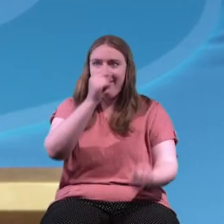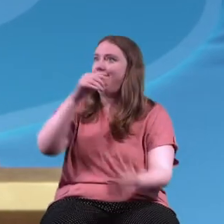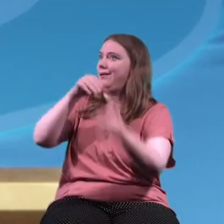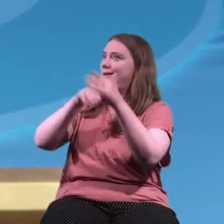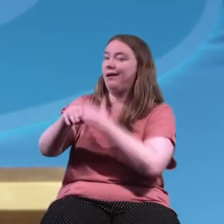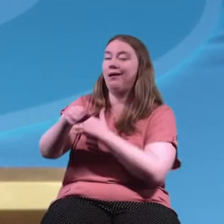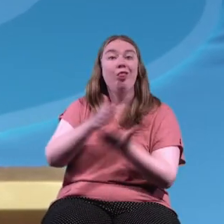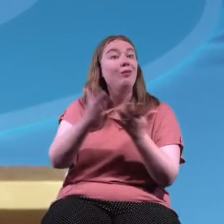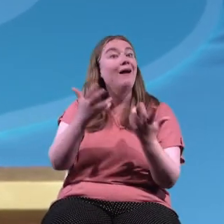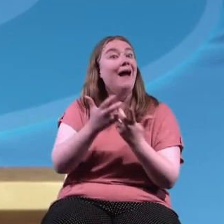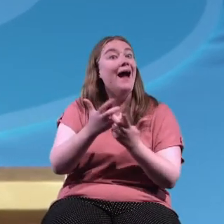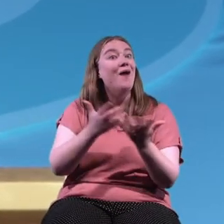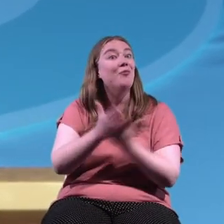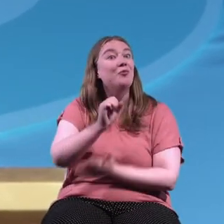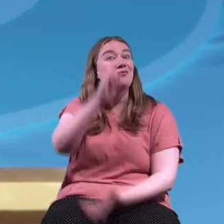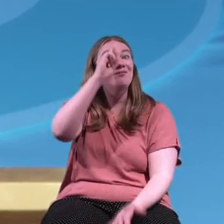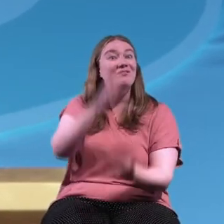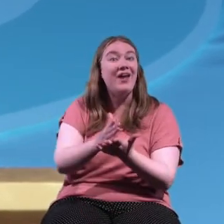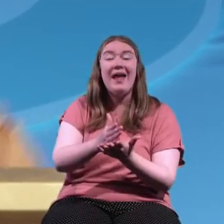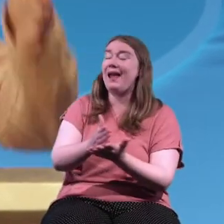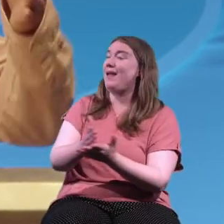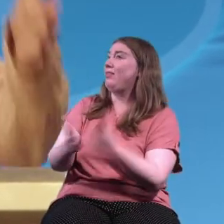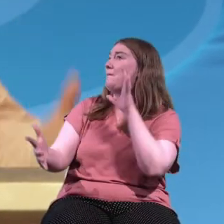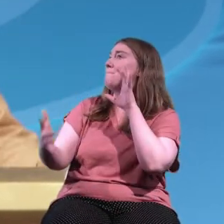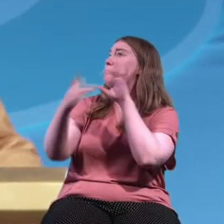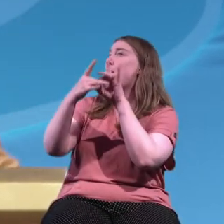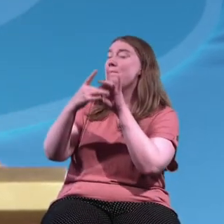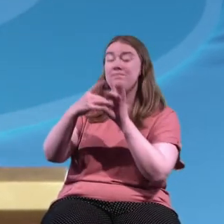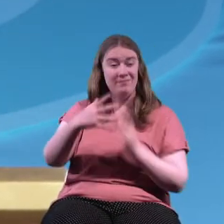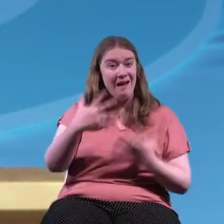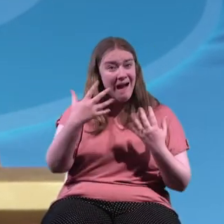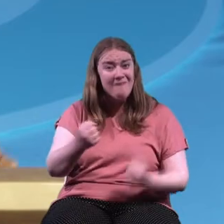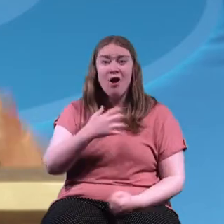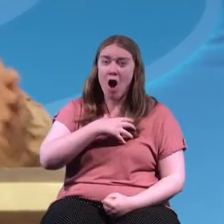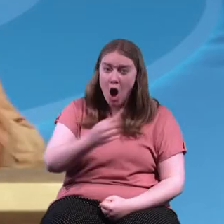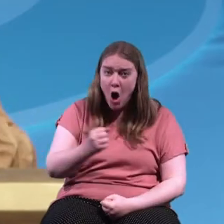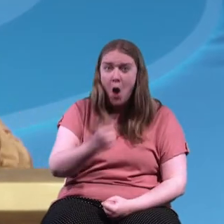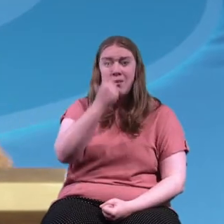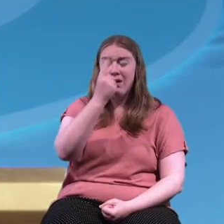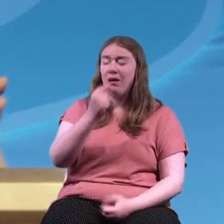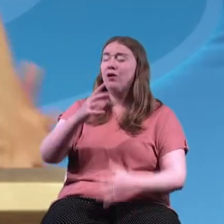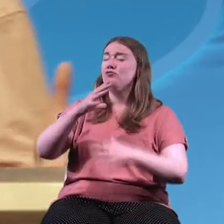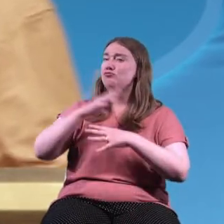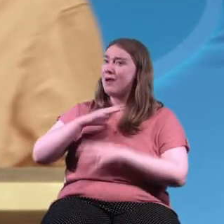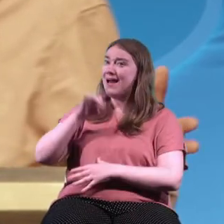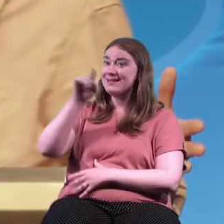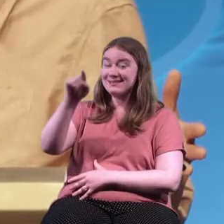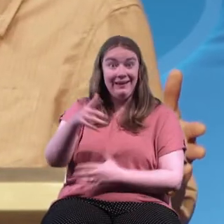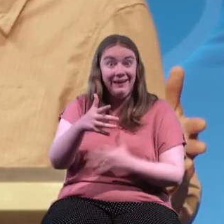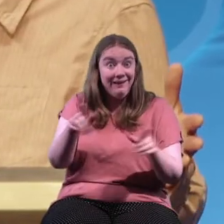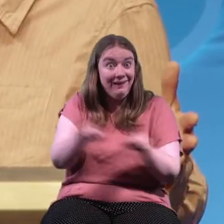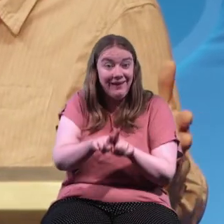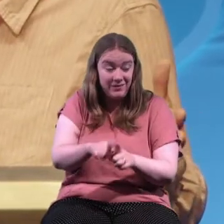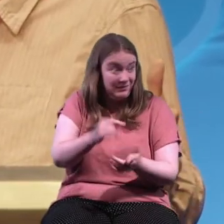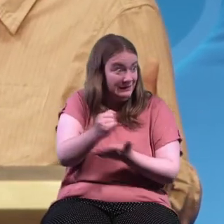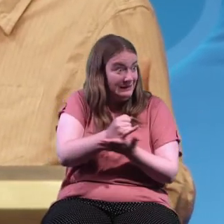through faith. There is hope and there is rest, even for ungrateful